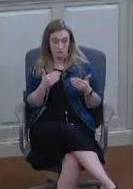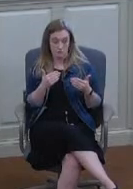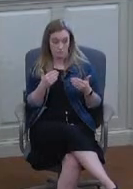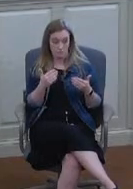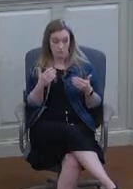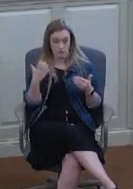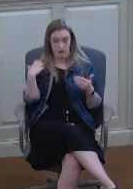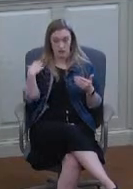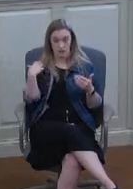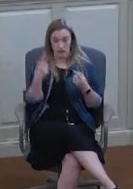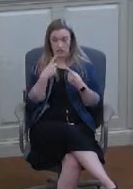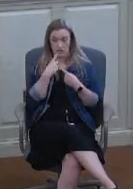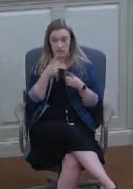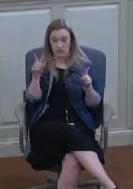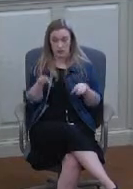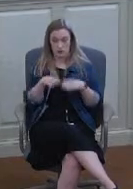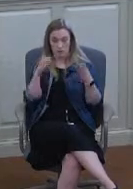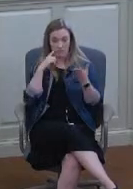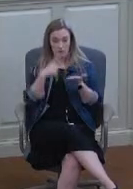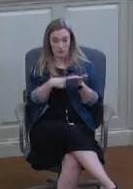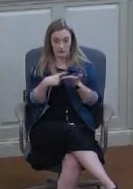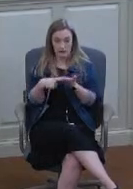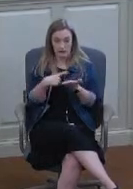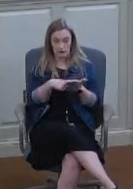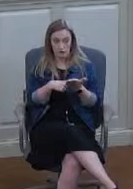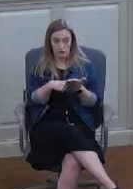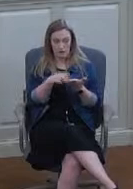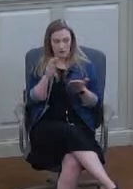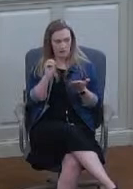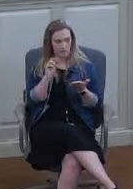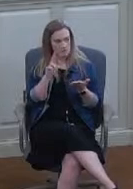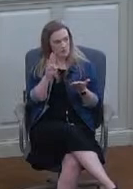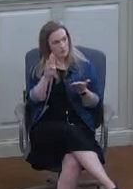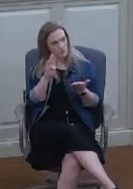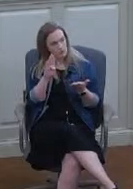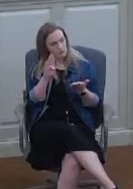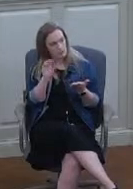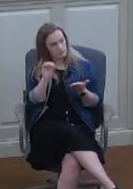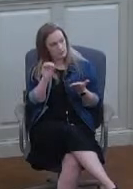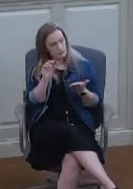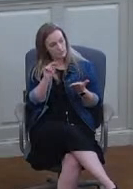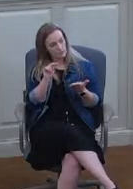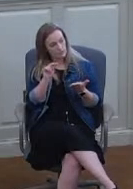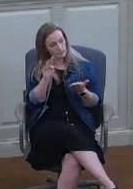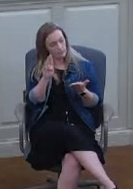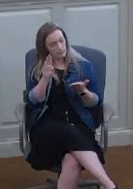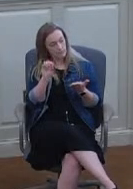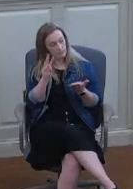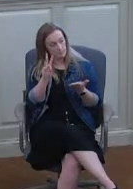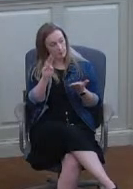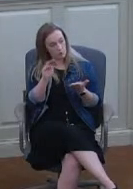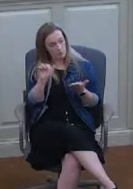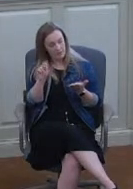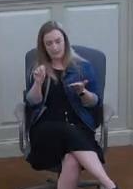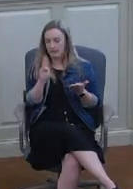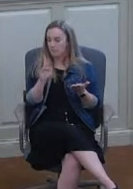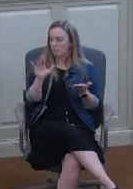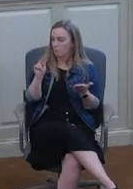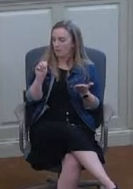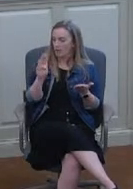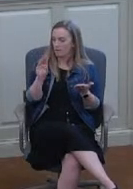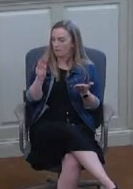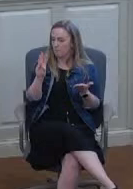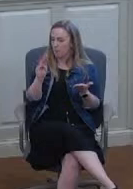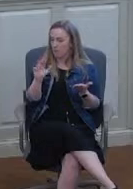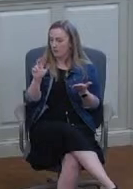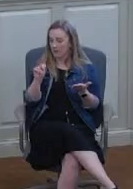declare is open for discussion. Is it Mr. Bolton? Yes, Bowman. Brian Bowman. Okay, if you want